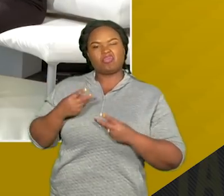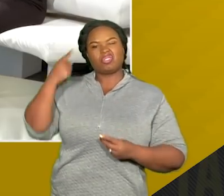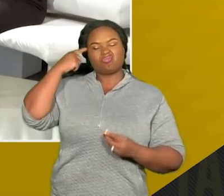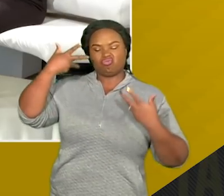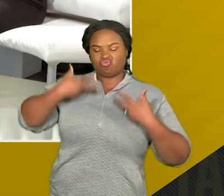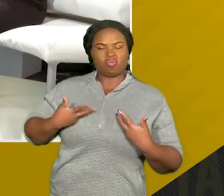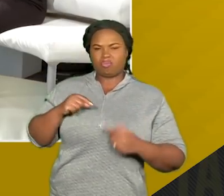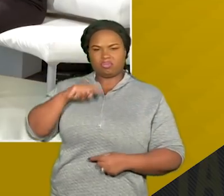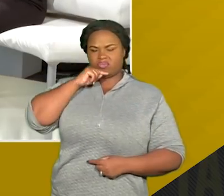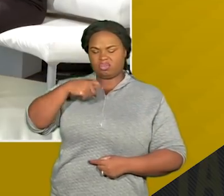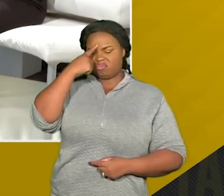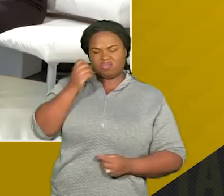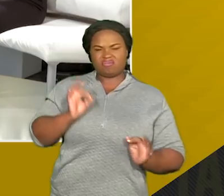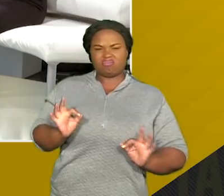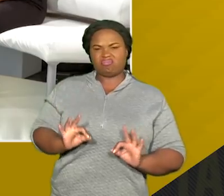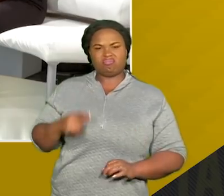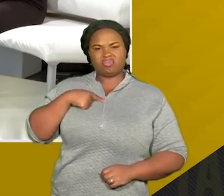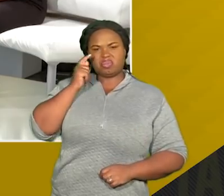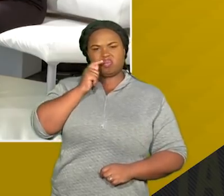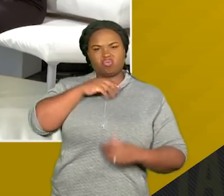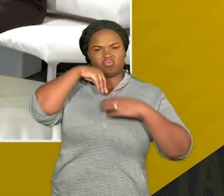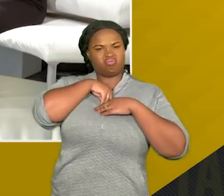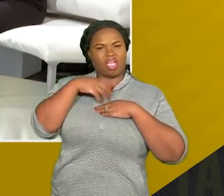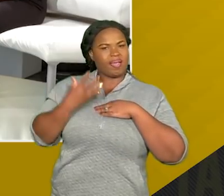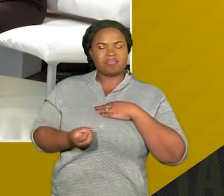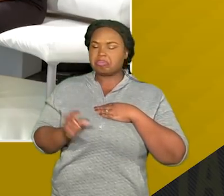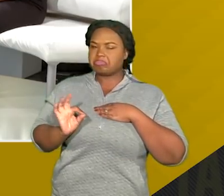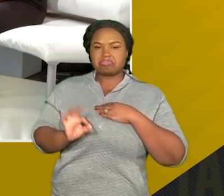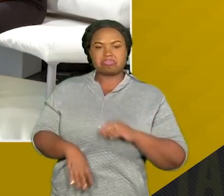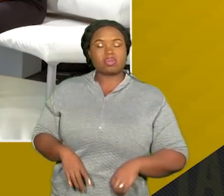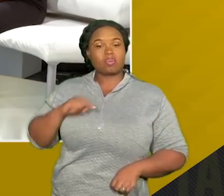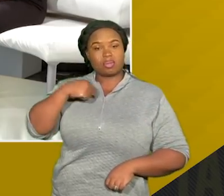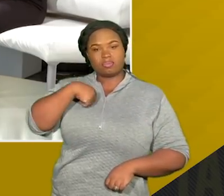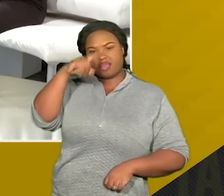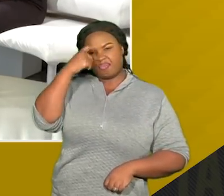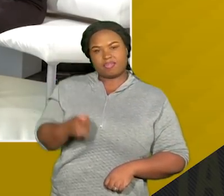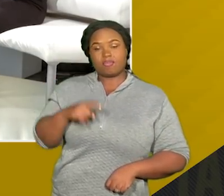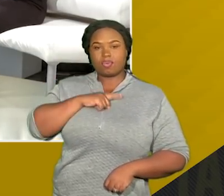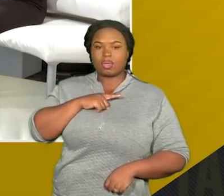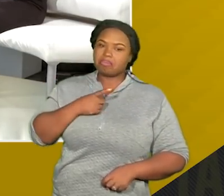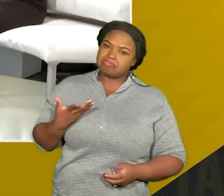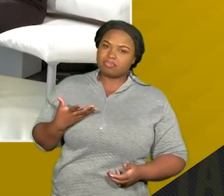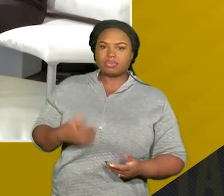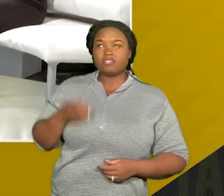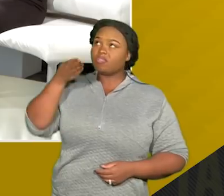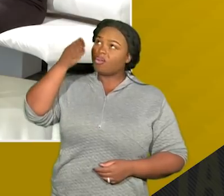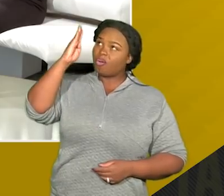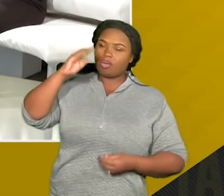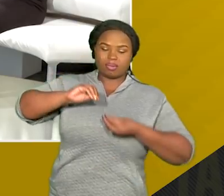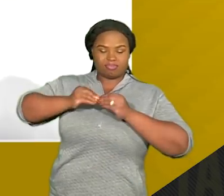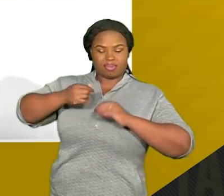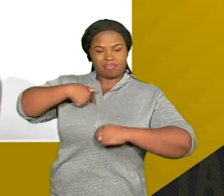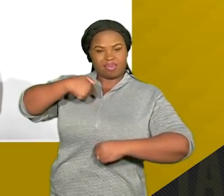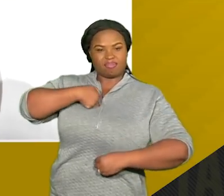wasn't actually me. I don't believe that I'm bewitched. Because I believe that I believe that when God was creating